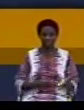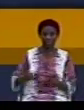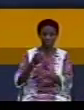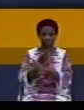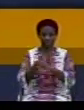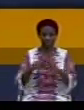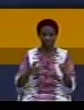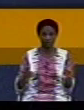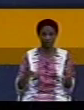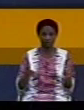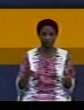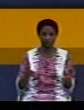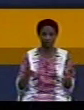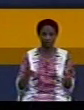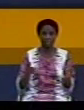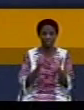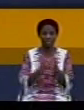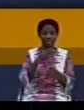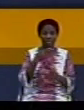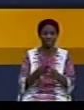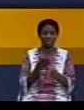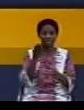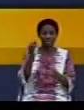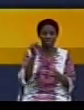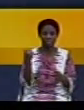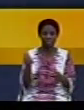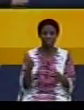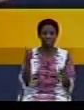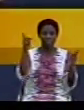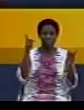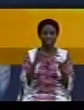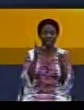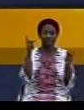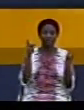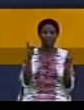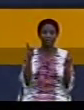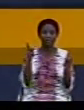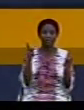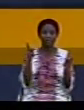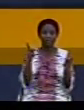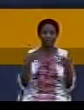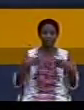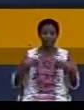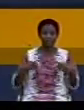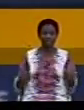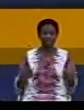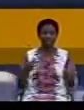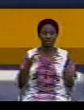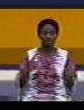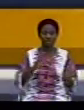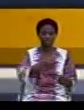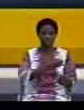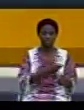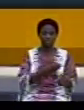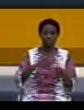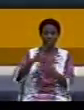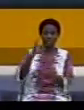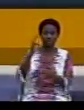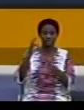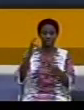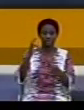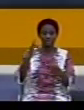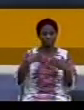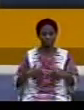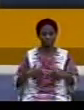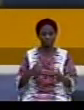there is the perfect soundness of soul, of spirit, and of body that comes to you through